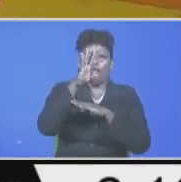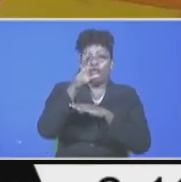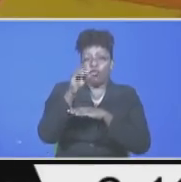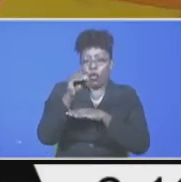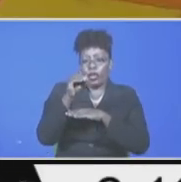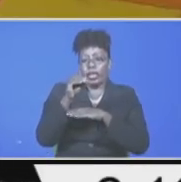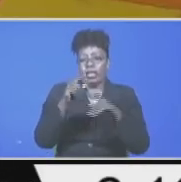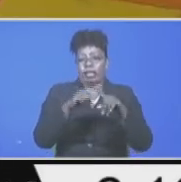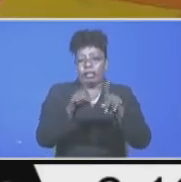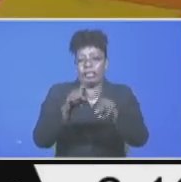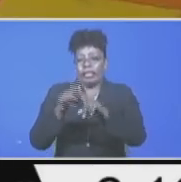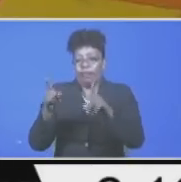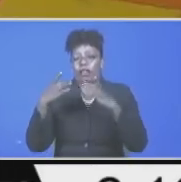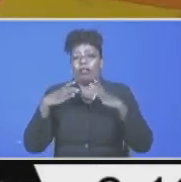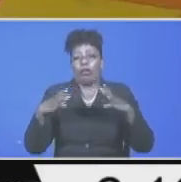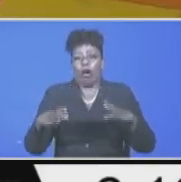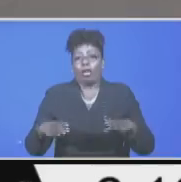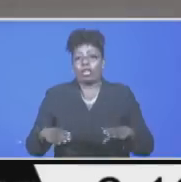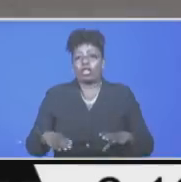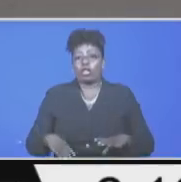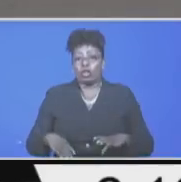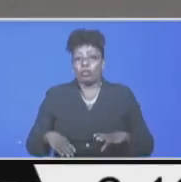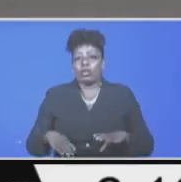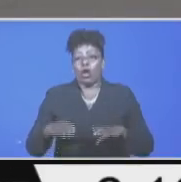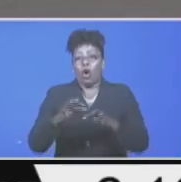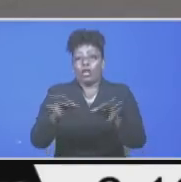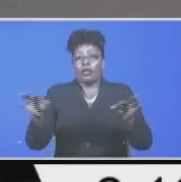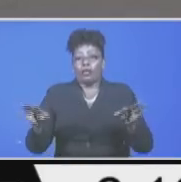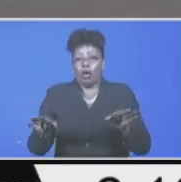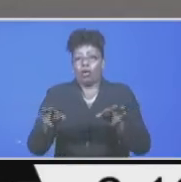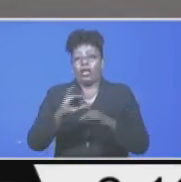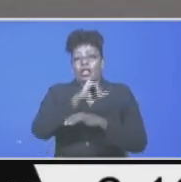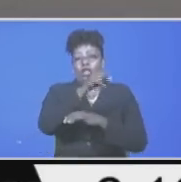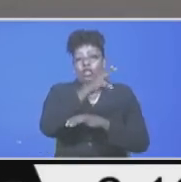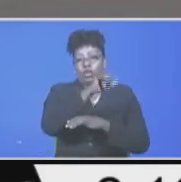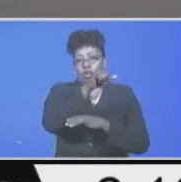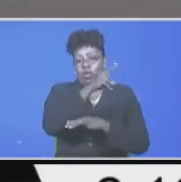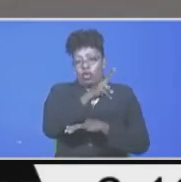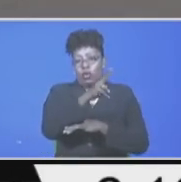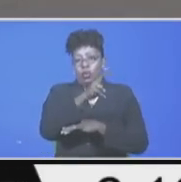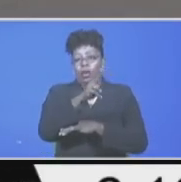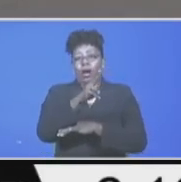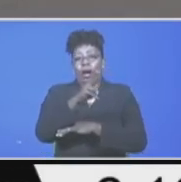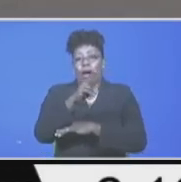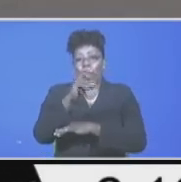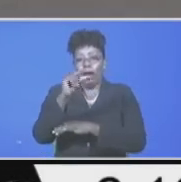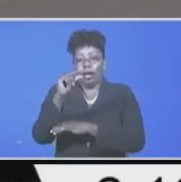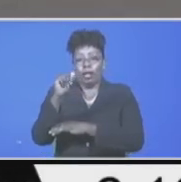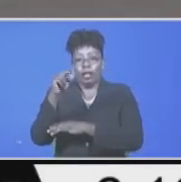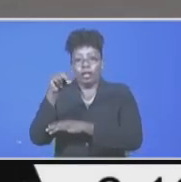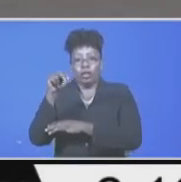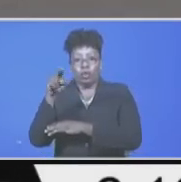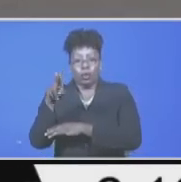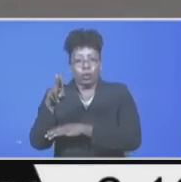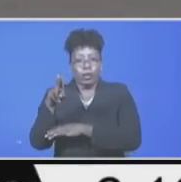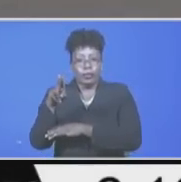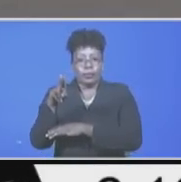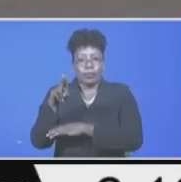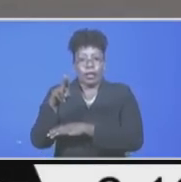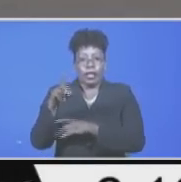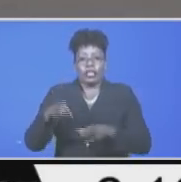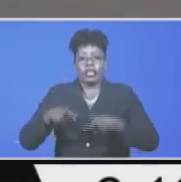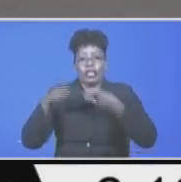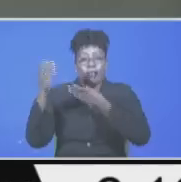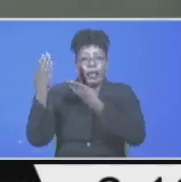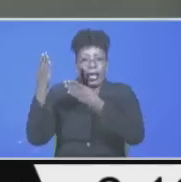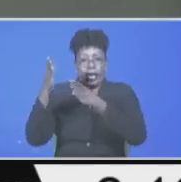costumes on the floor of the museum. It's called Juju Canoe, a Junkanoo art museum designed to give visitors and Bahamians